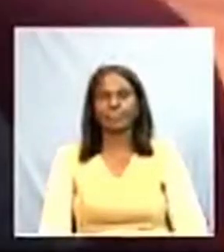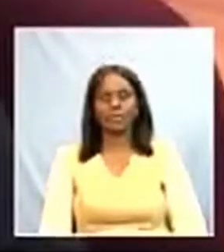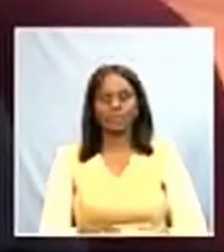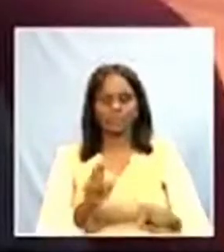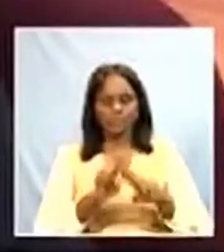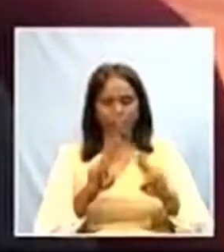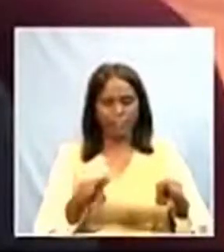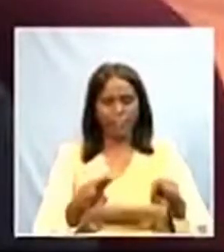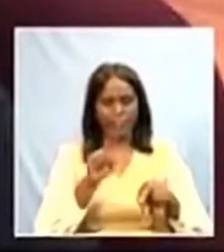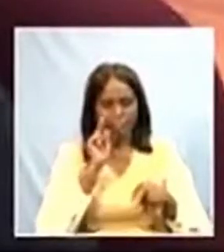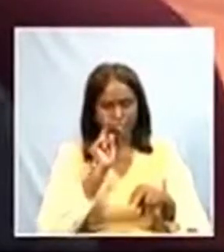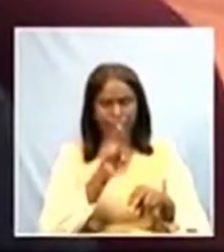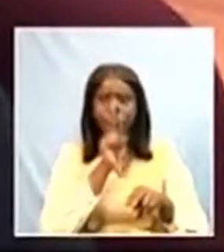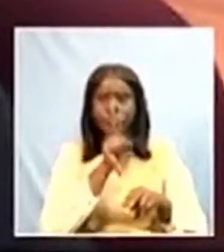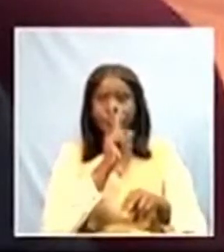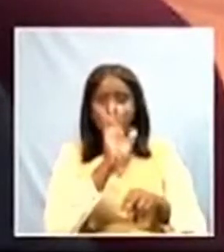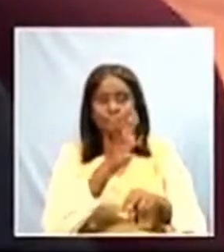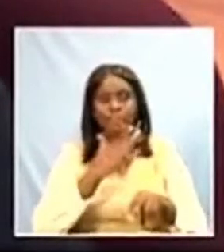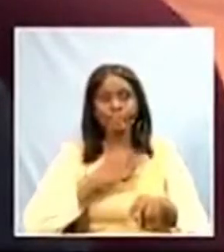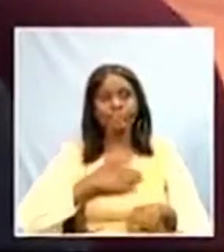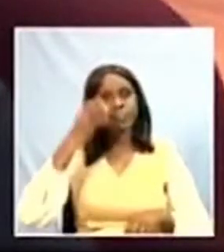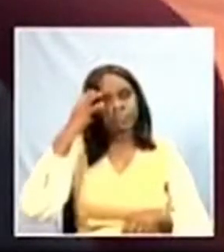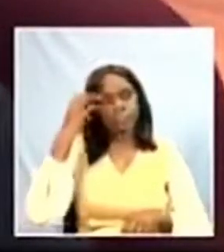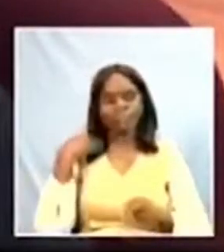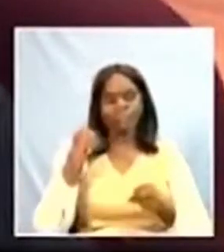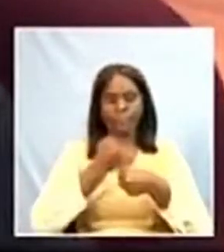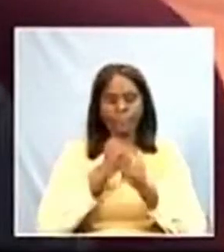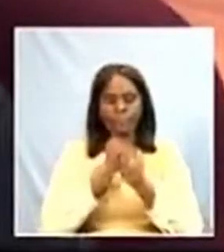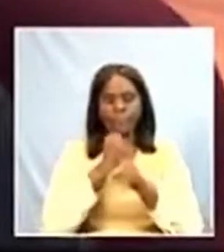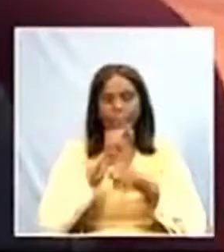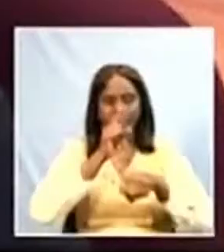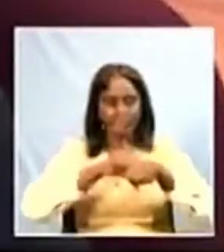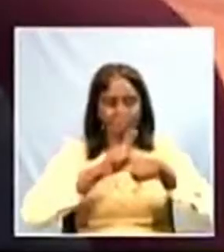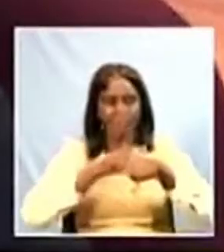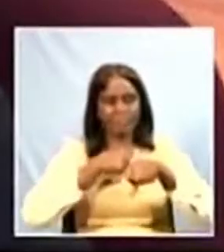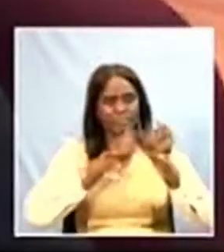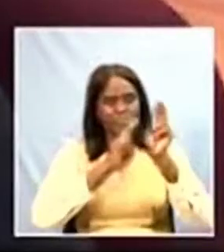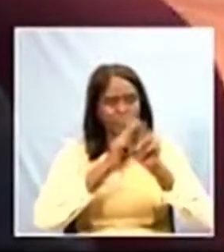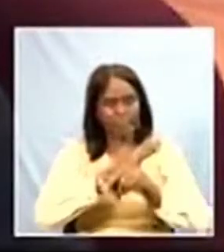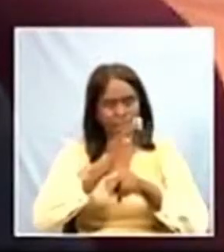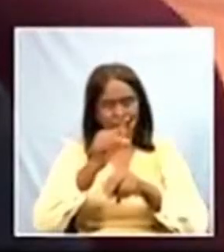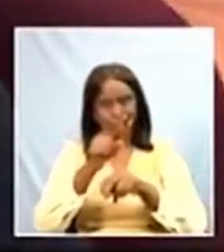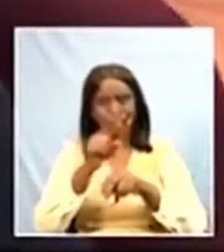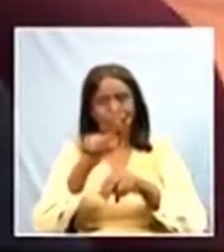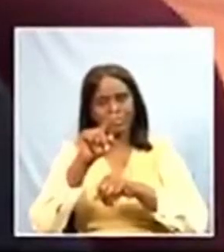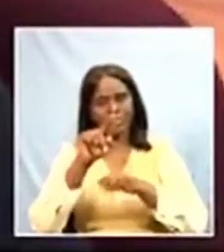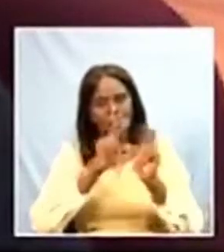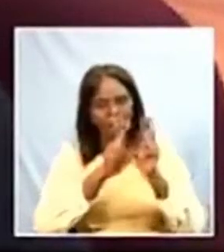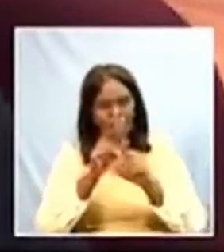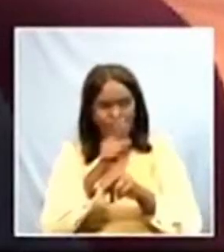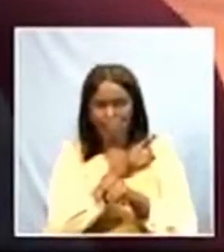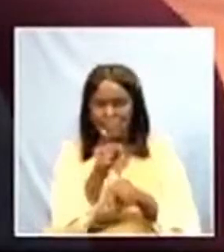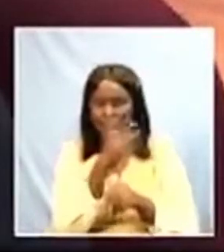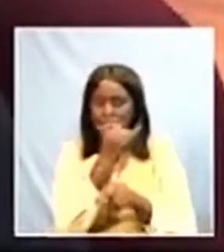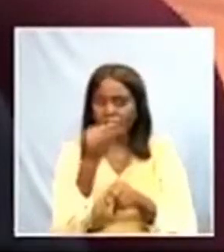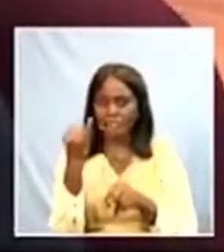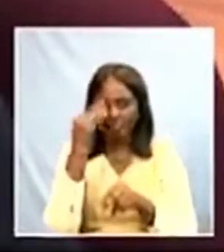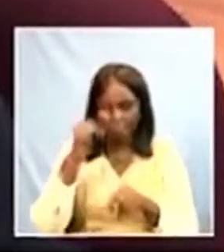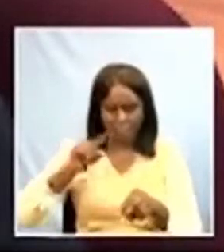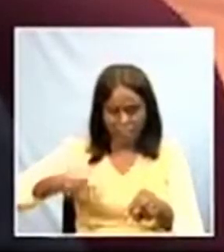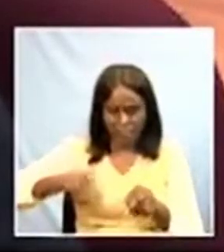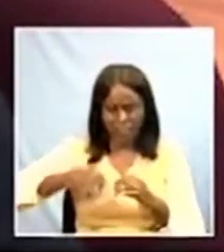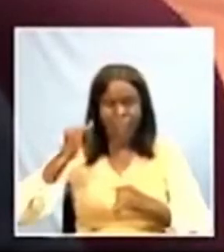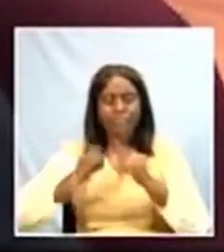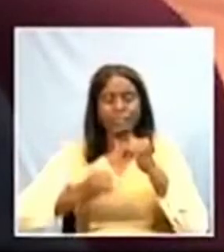Chair, the variation was generated by my office. So I think the time when we were responding to the query, we were responding over the issue of why it delayed to complete,